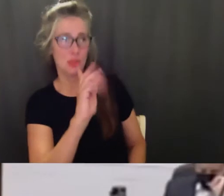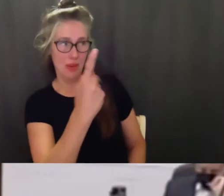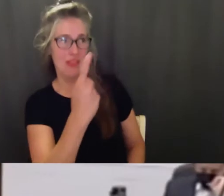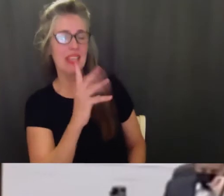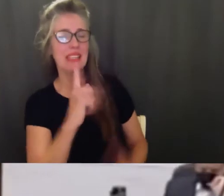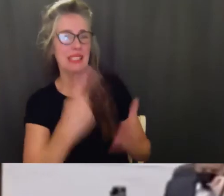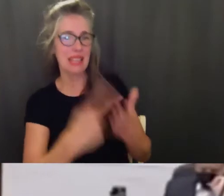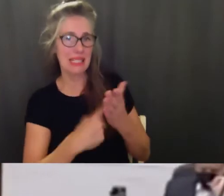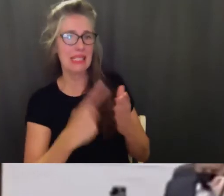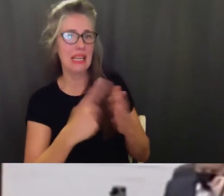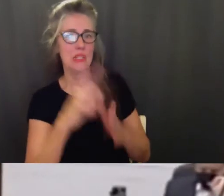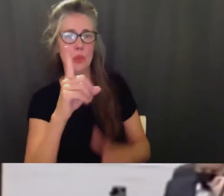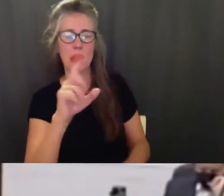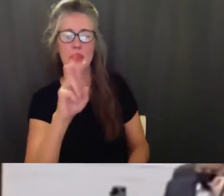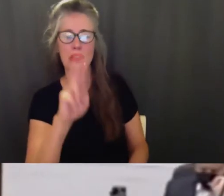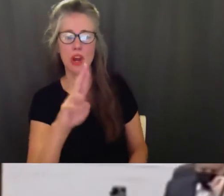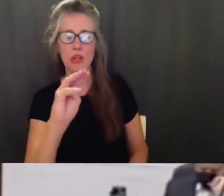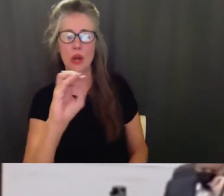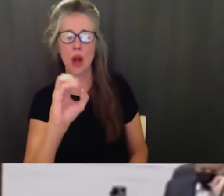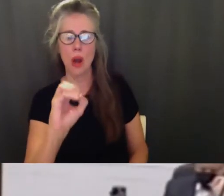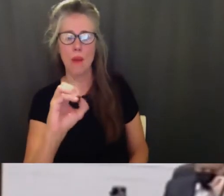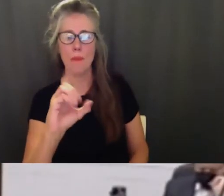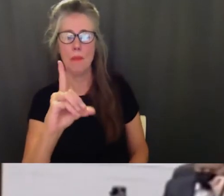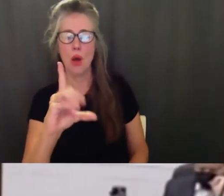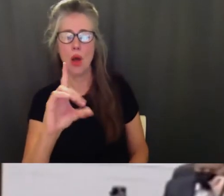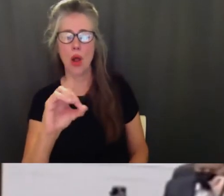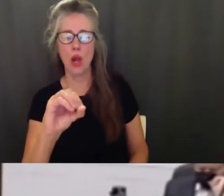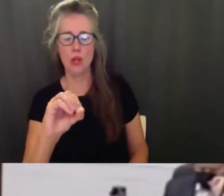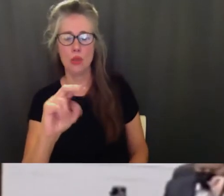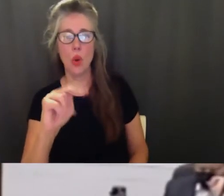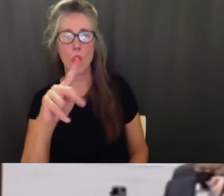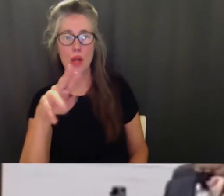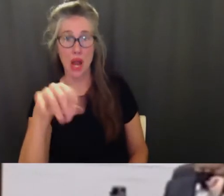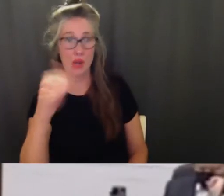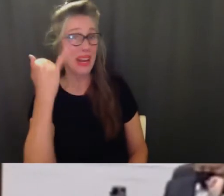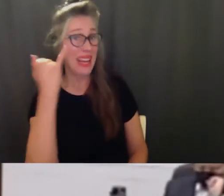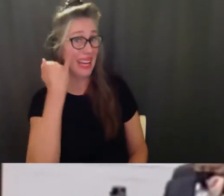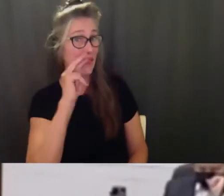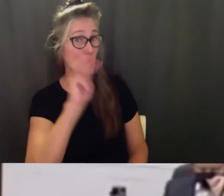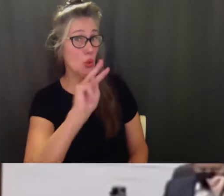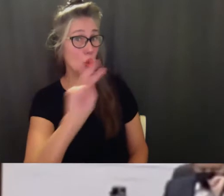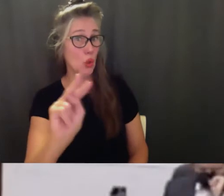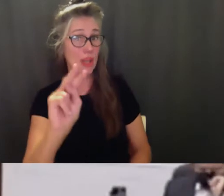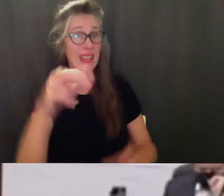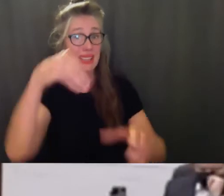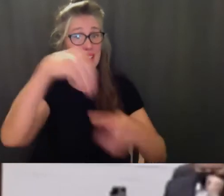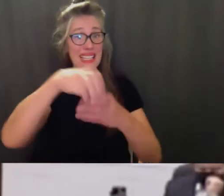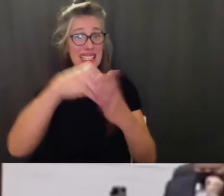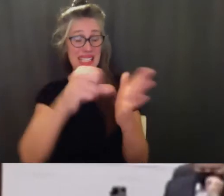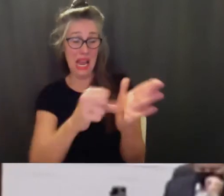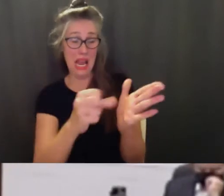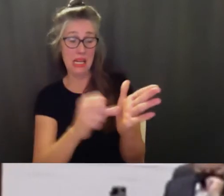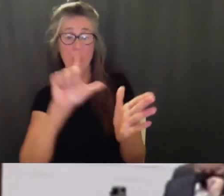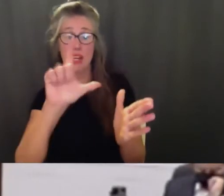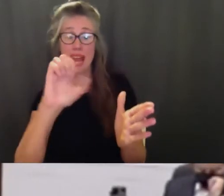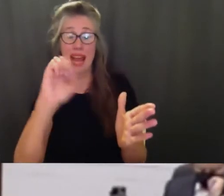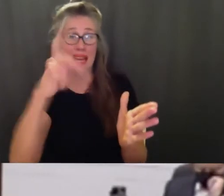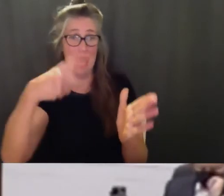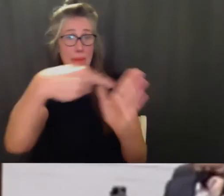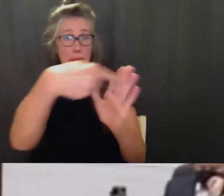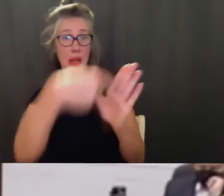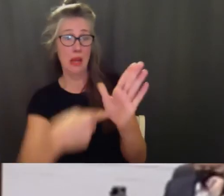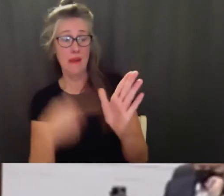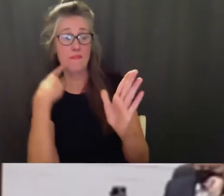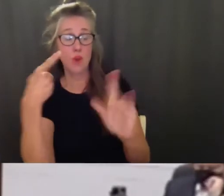our staff. And so what we did is, if you look in the LCAP, you'll notice under goals, it has